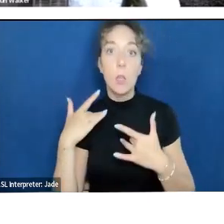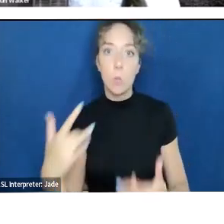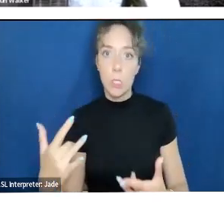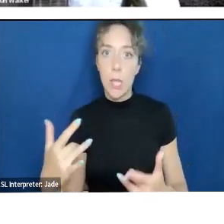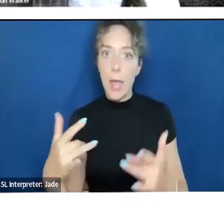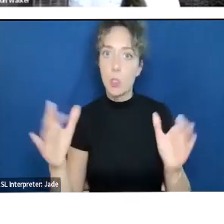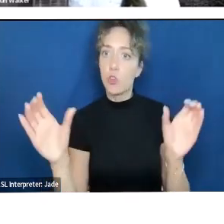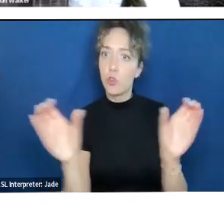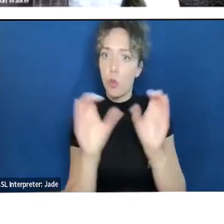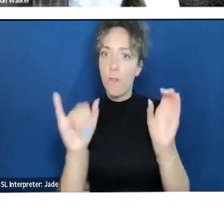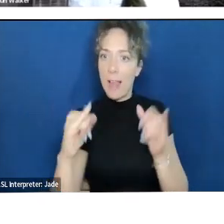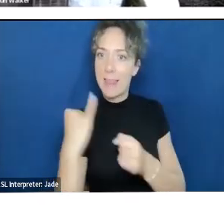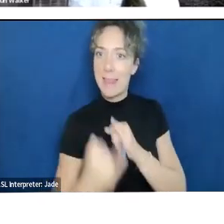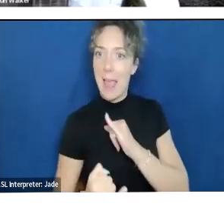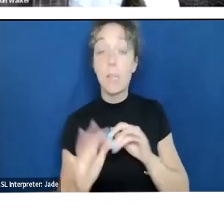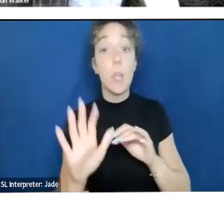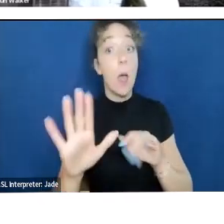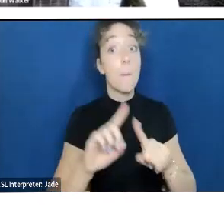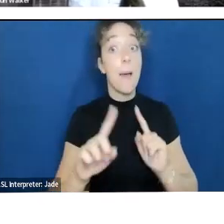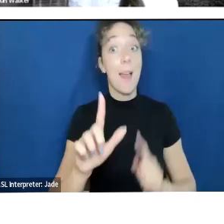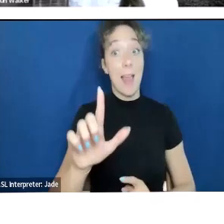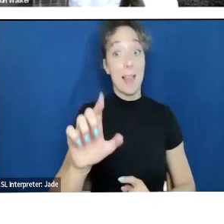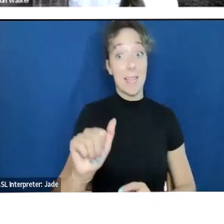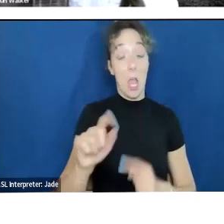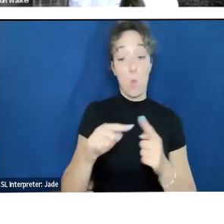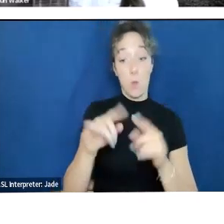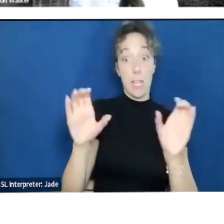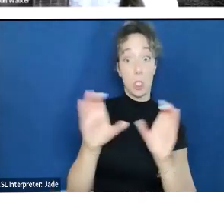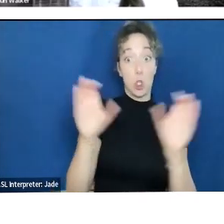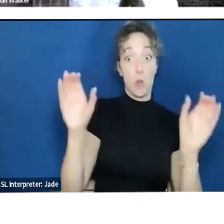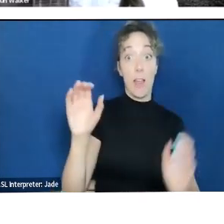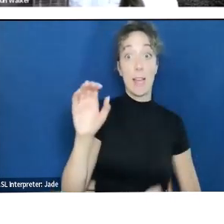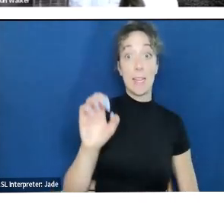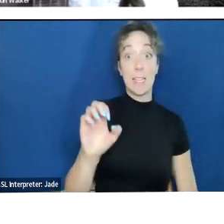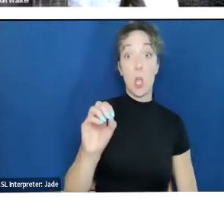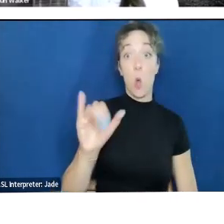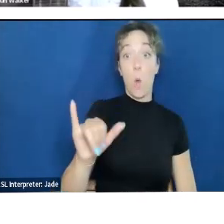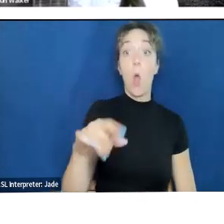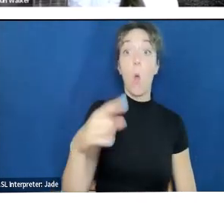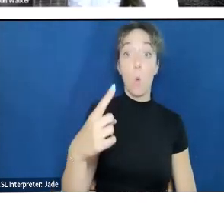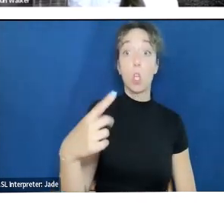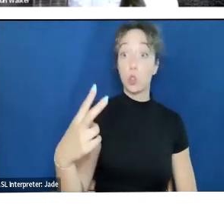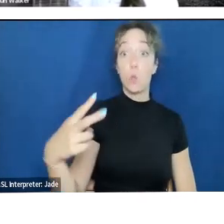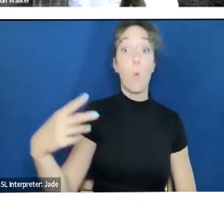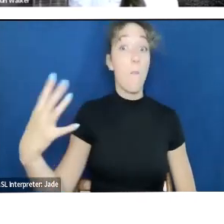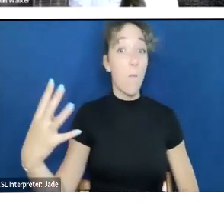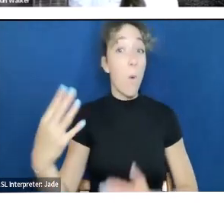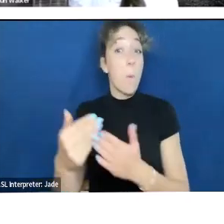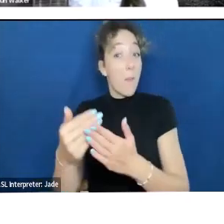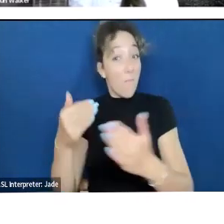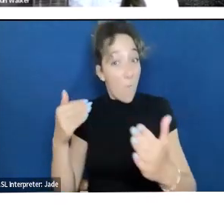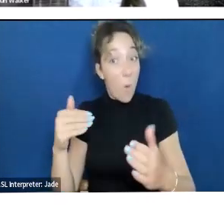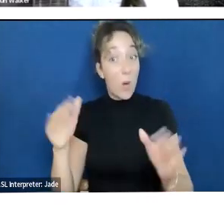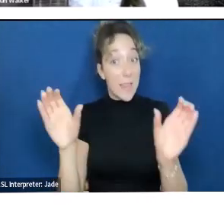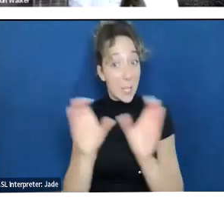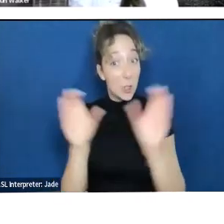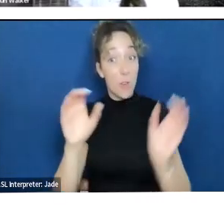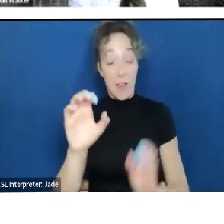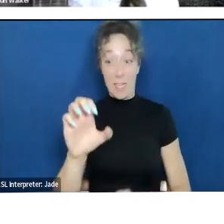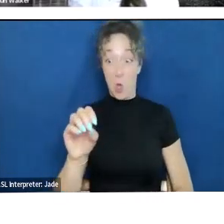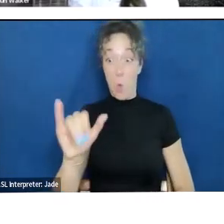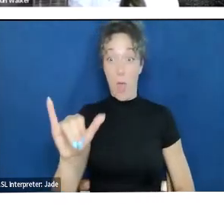However, when LEAs certify EOY 1, 2, or 4 before they certify EOY